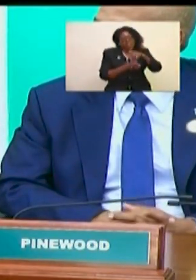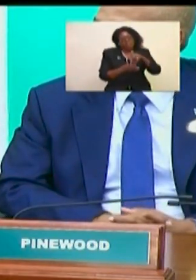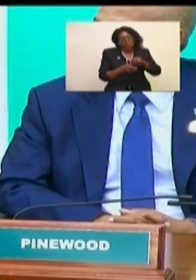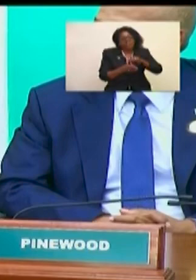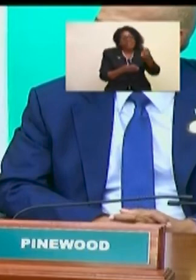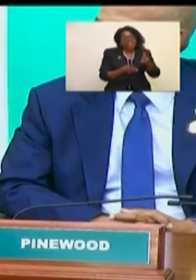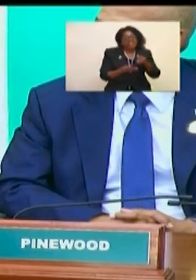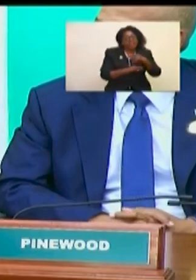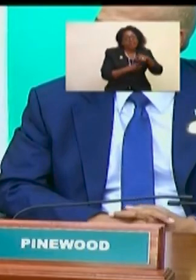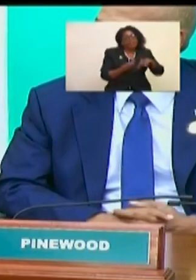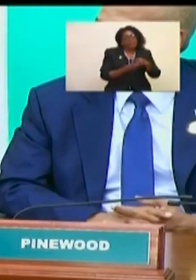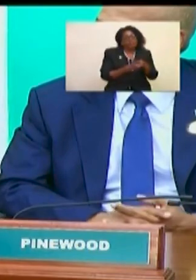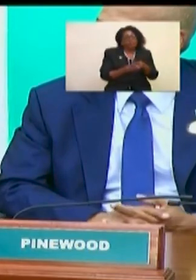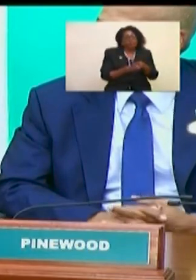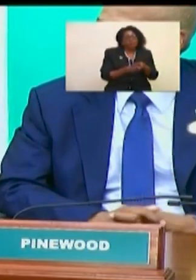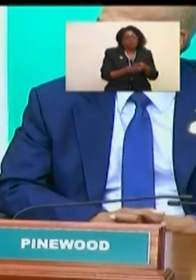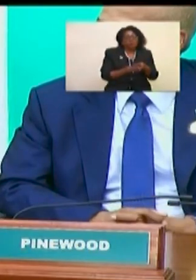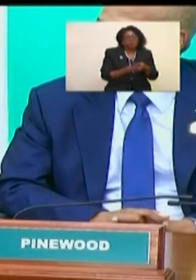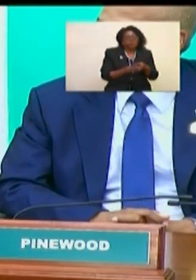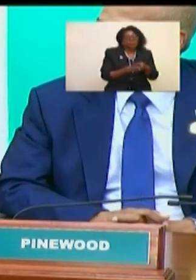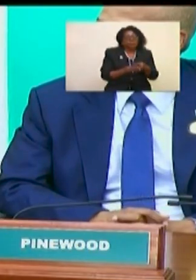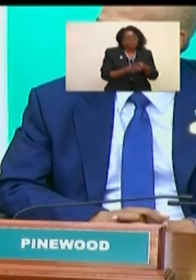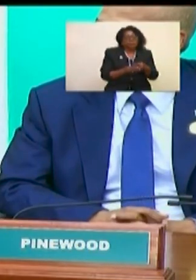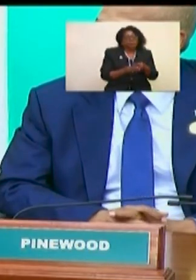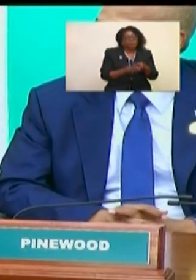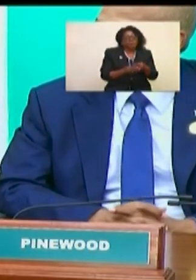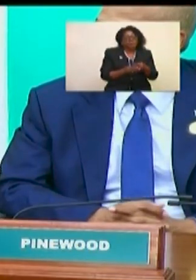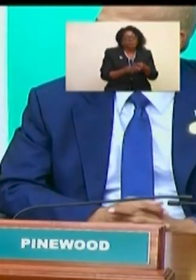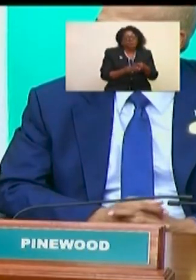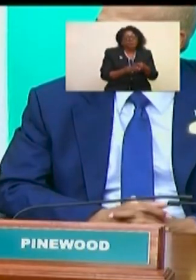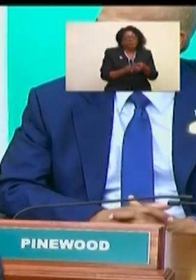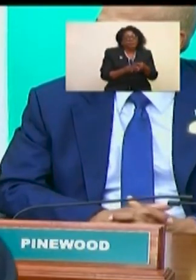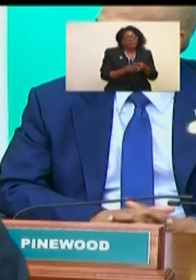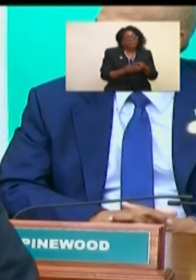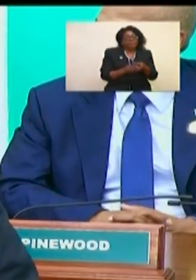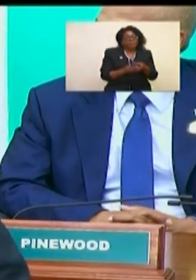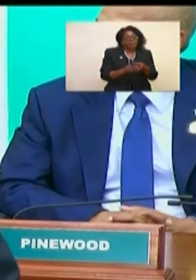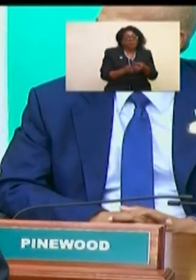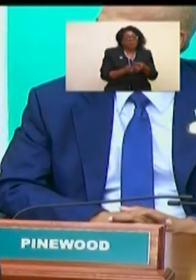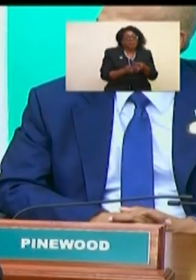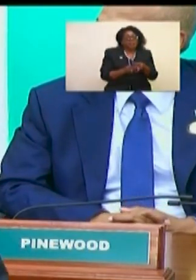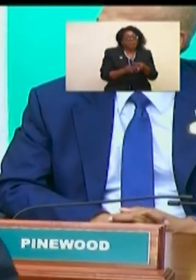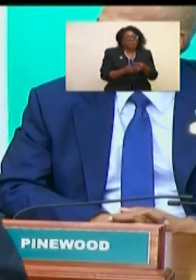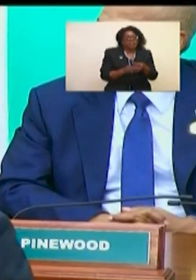amounts for state-owned enterprises. Now look here now.